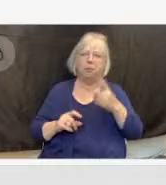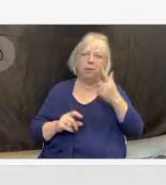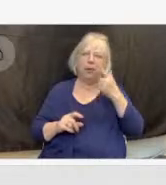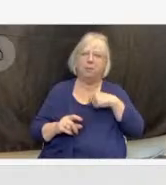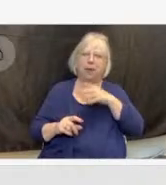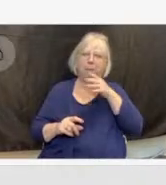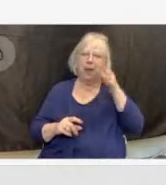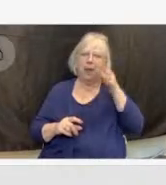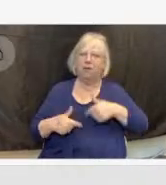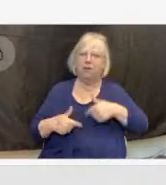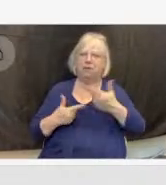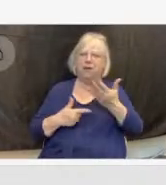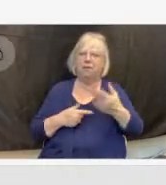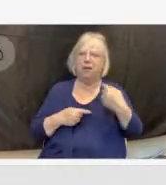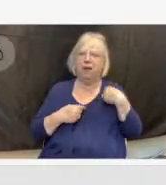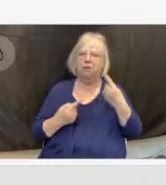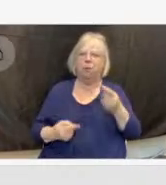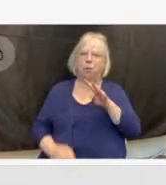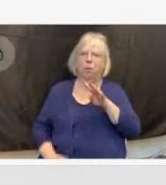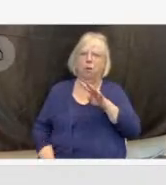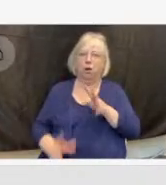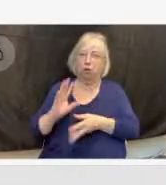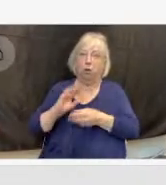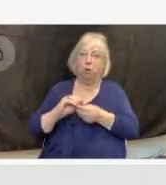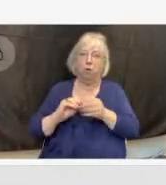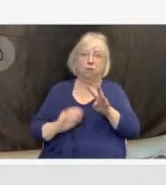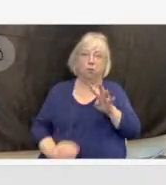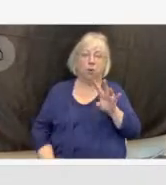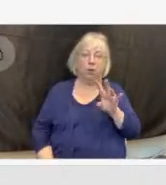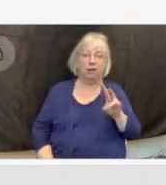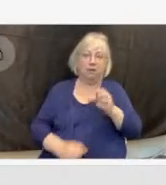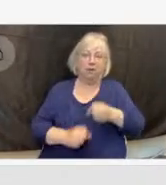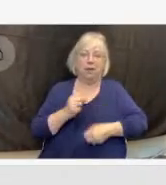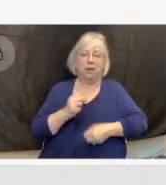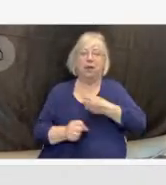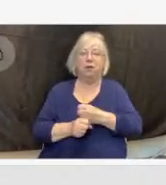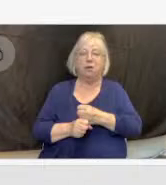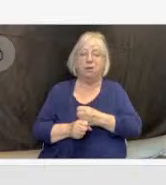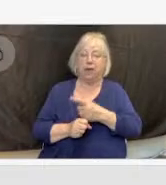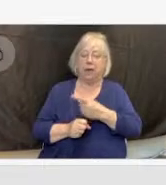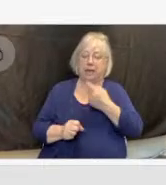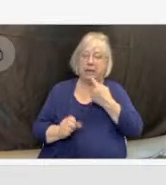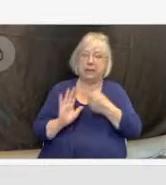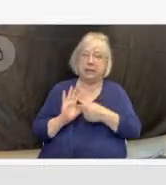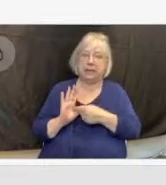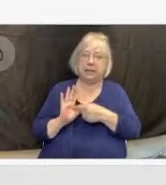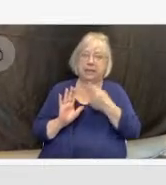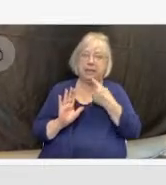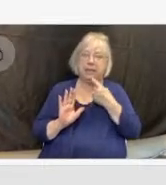there for 47 years. And it's been stated here that